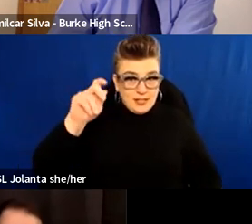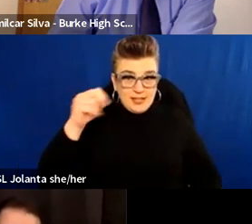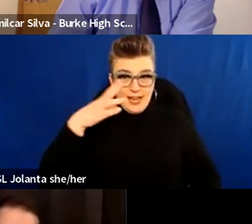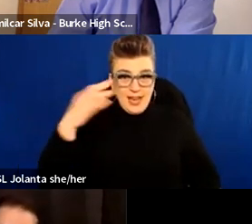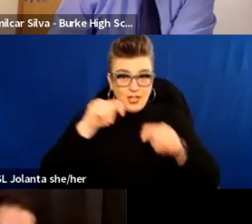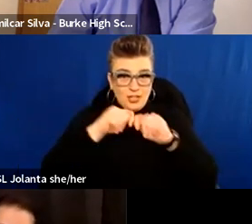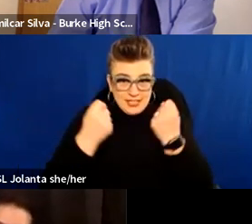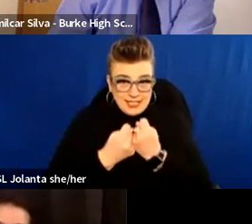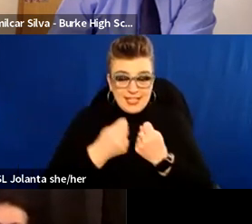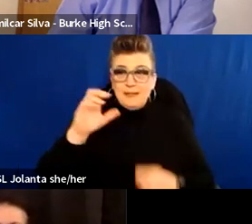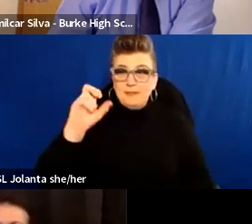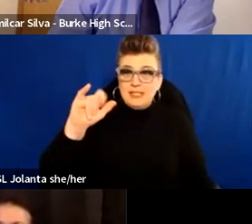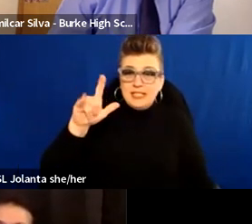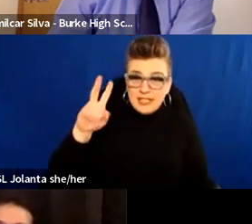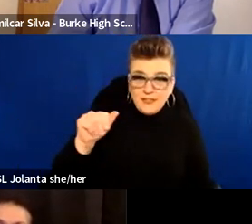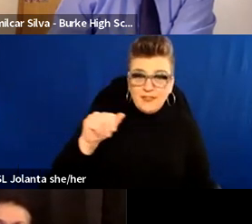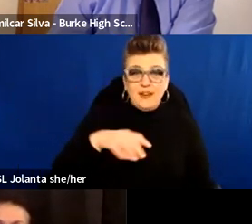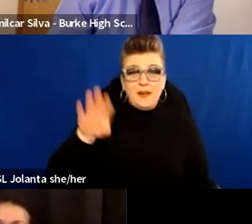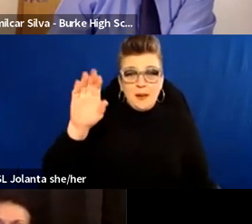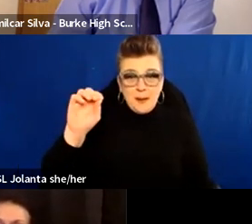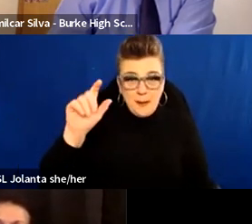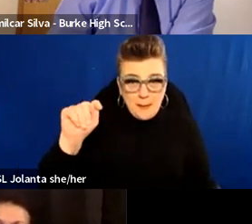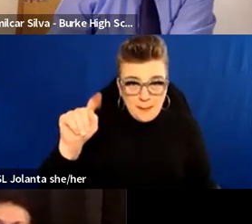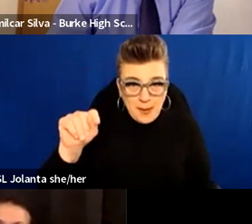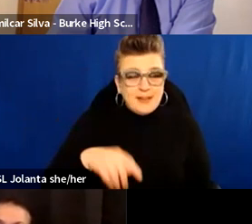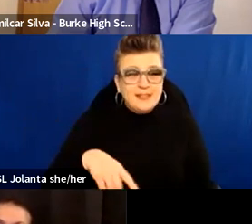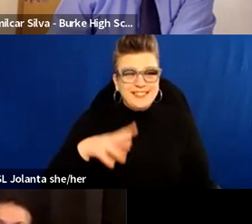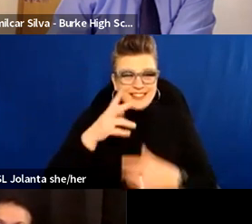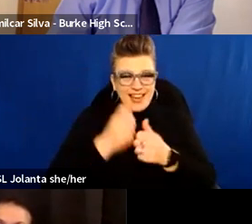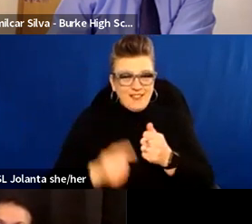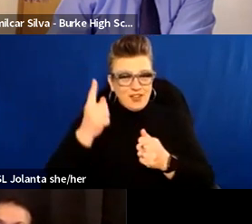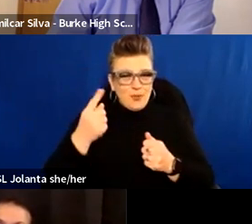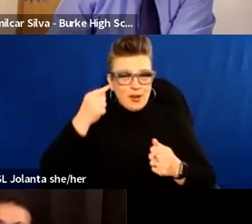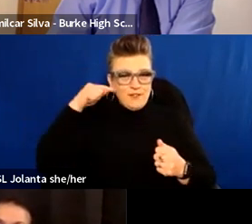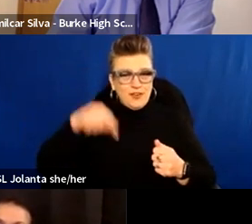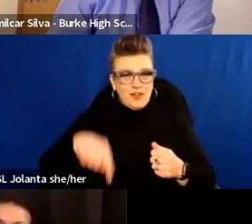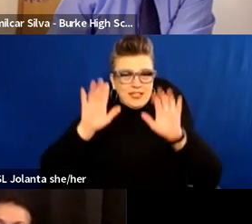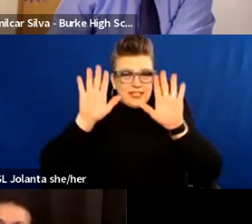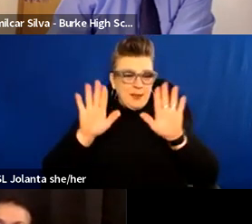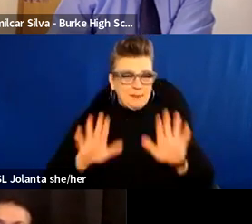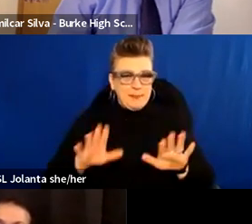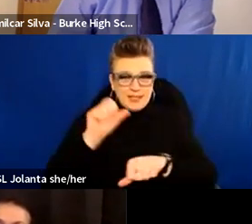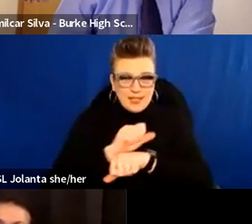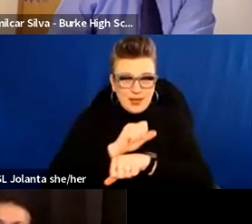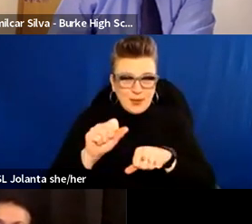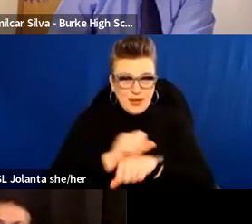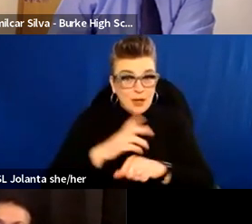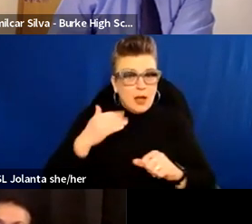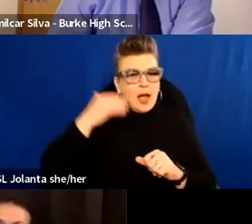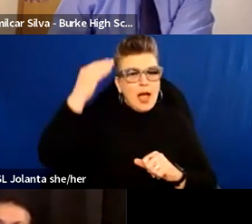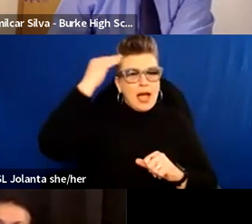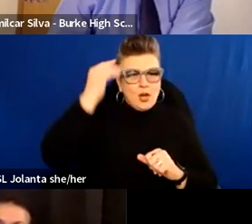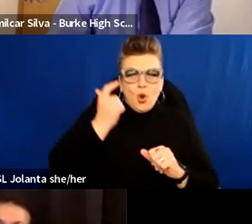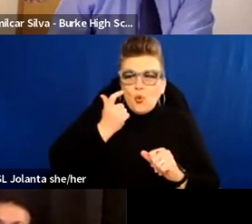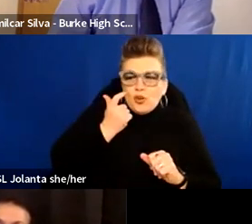leaders and school leaderbot and everyone for this amazing work i mean i know we're just at the